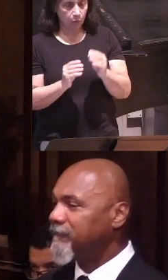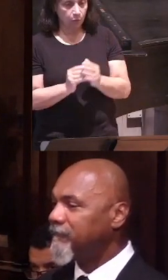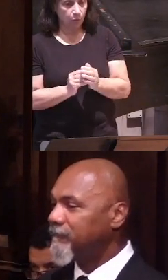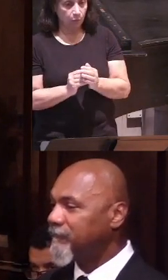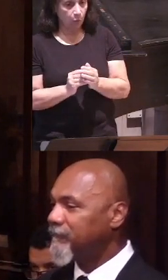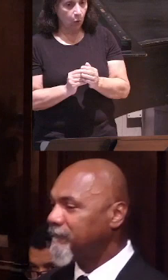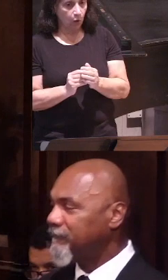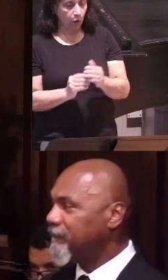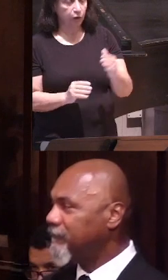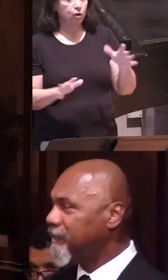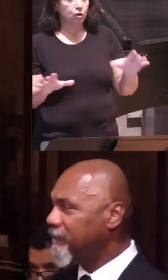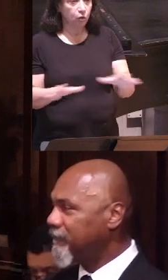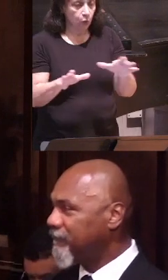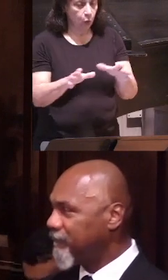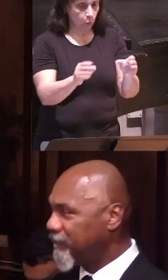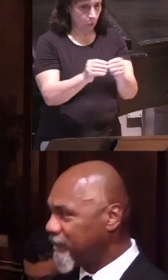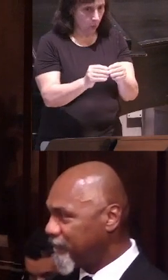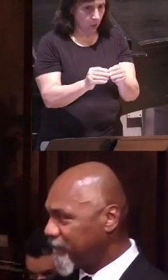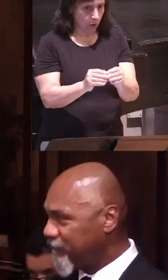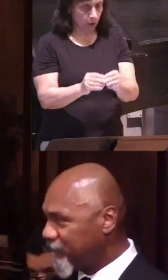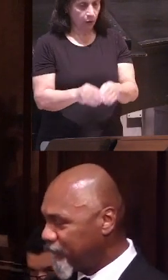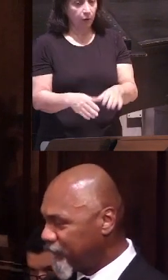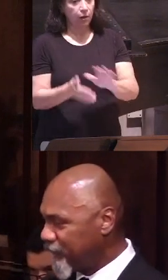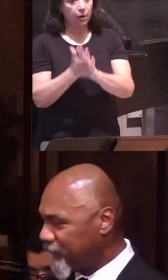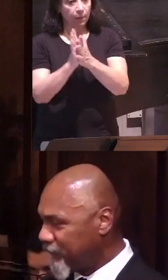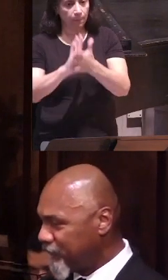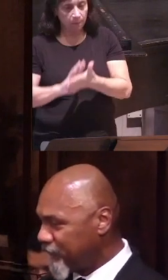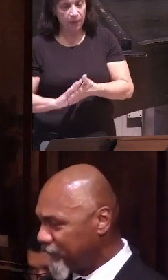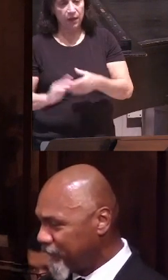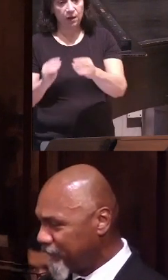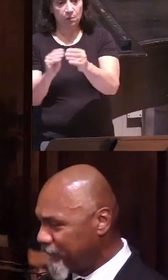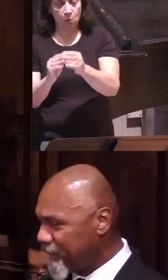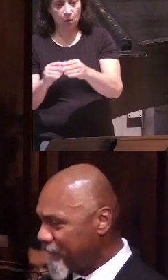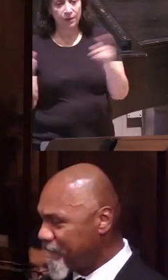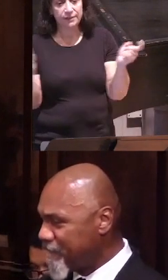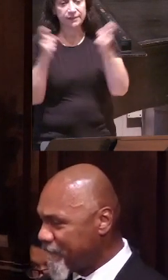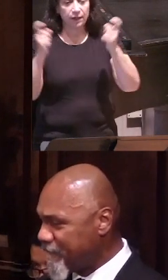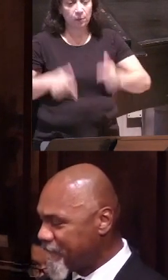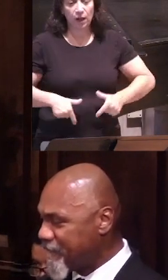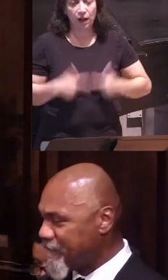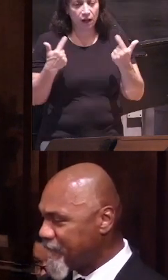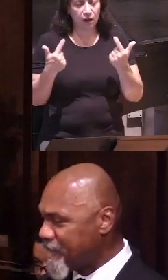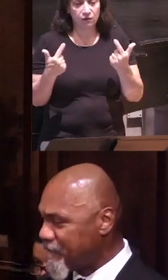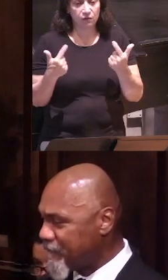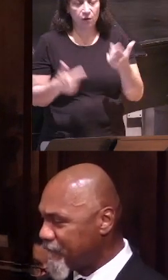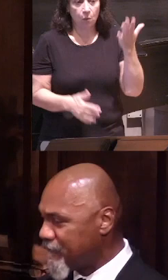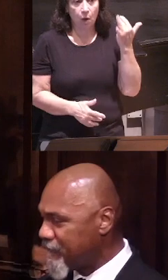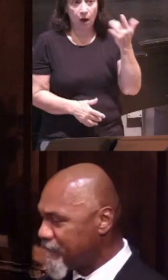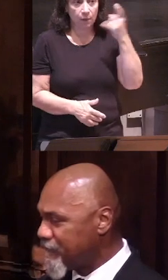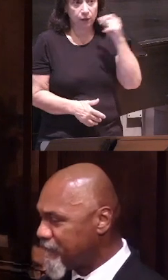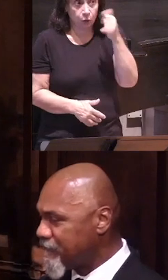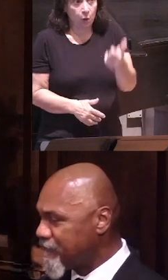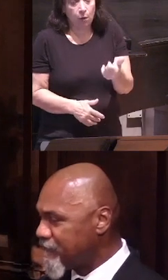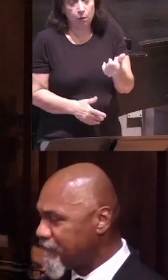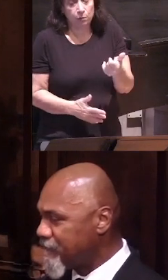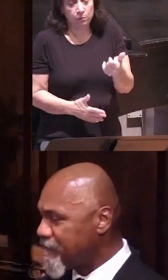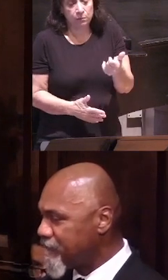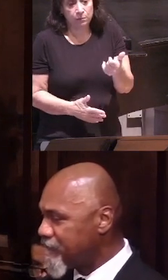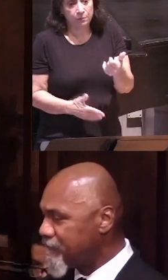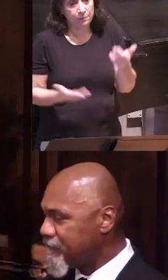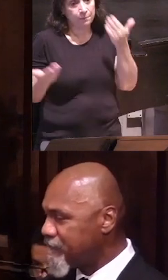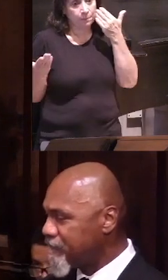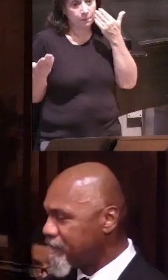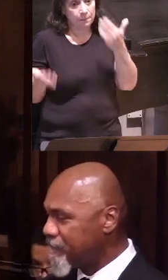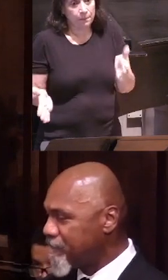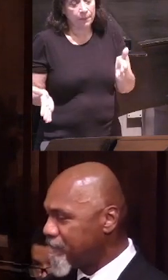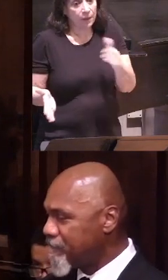do more, be more, celebrate life, because tomorrow is